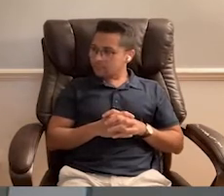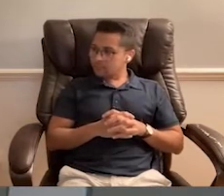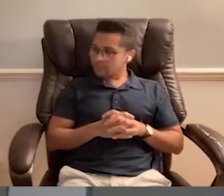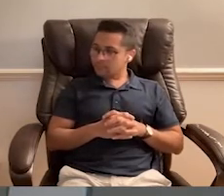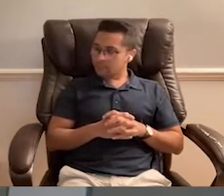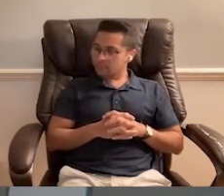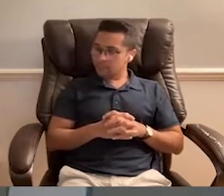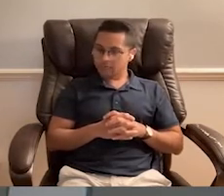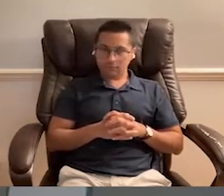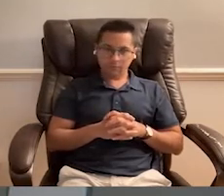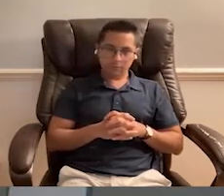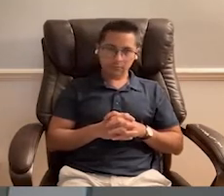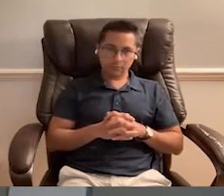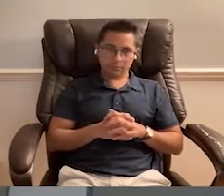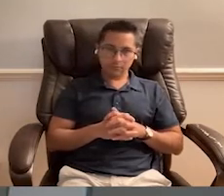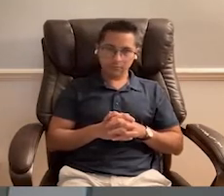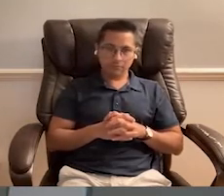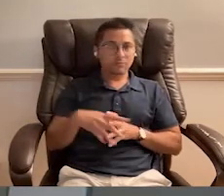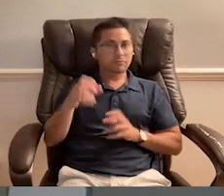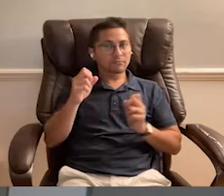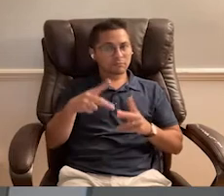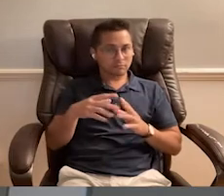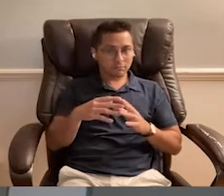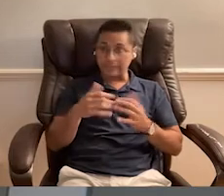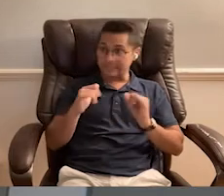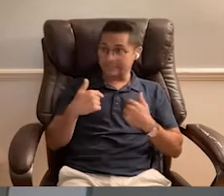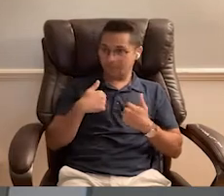meant. Okay.